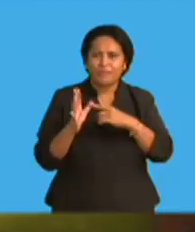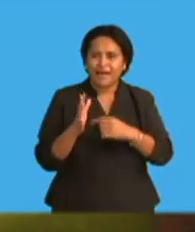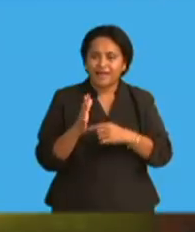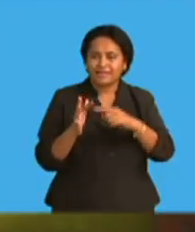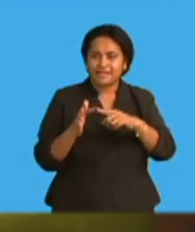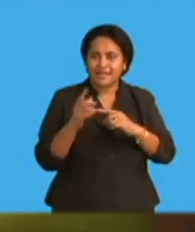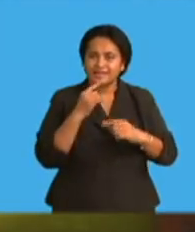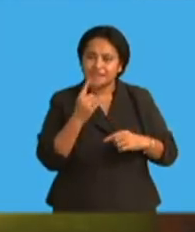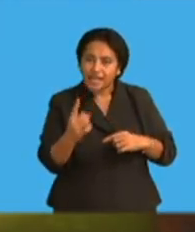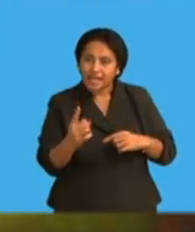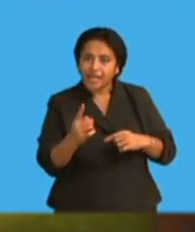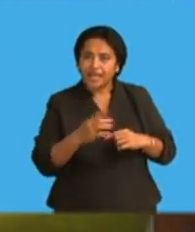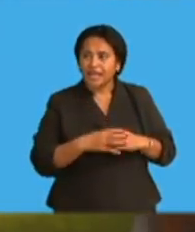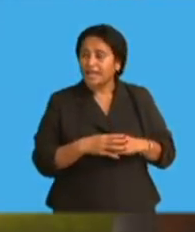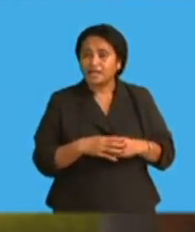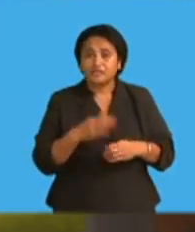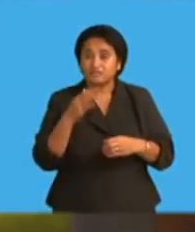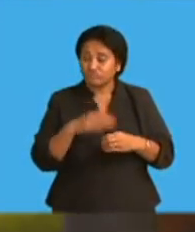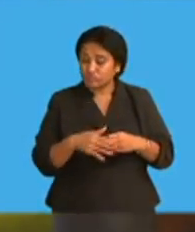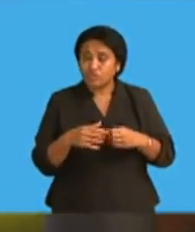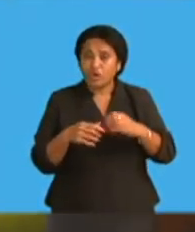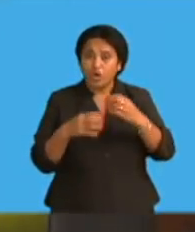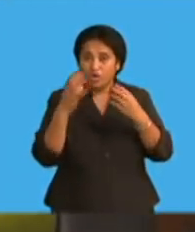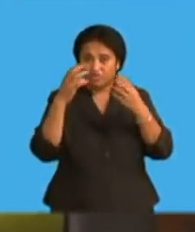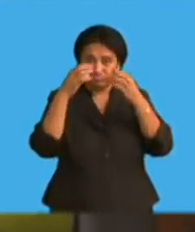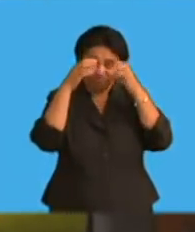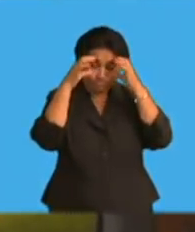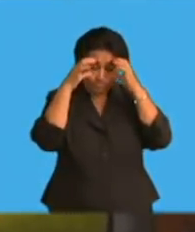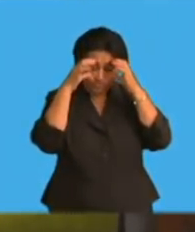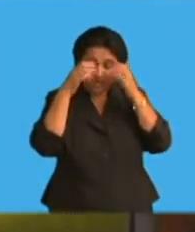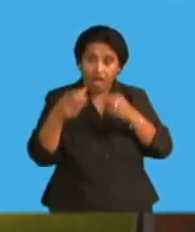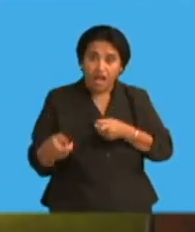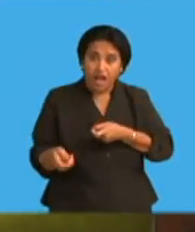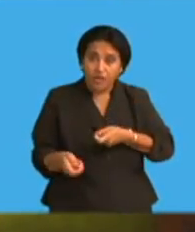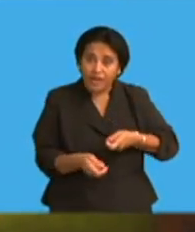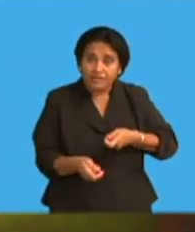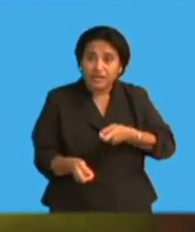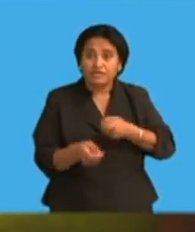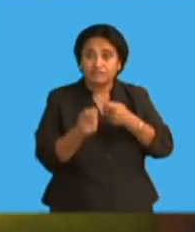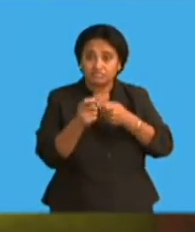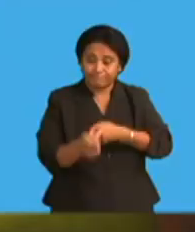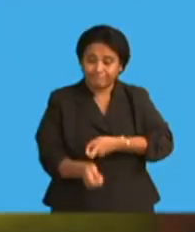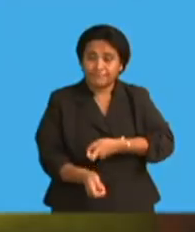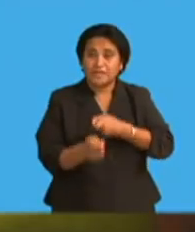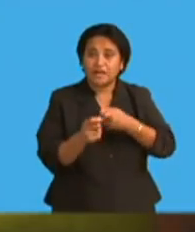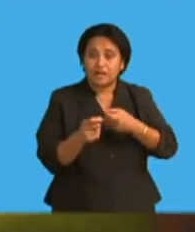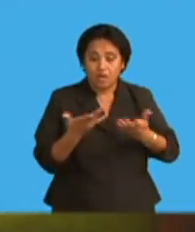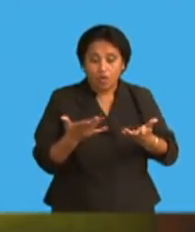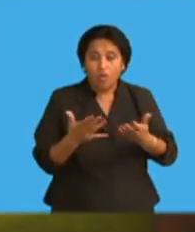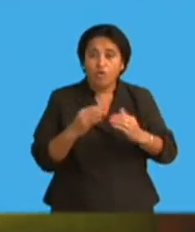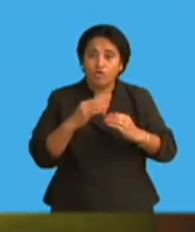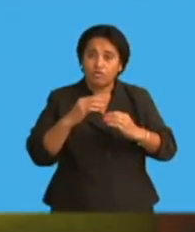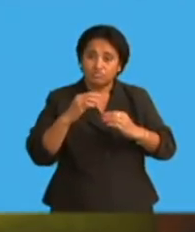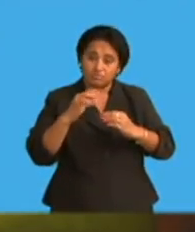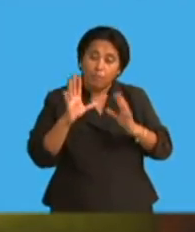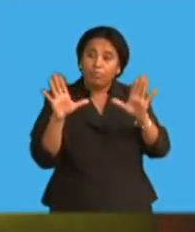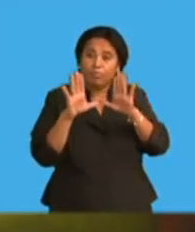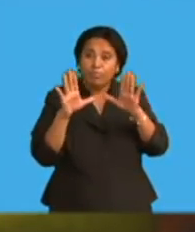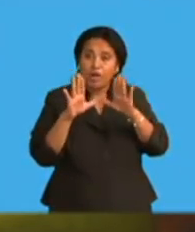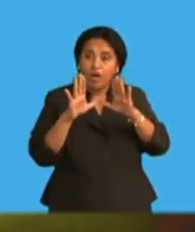never unheard of. A welder in Suva gets paid $15, $16 an hour. Bricklayers are getting $8, $9 an